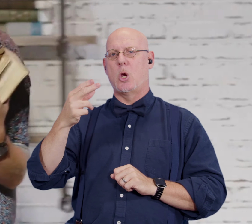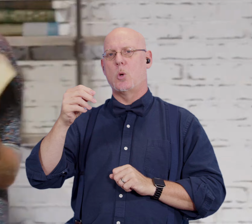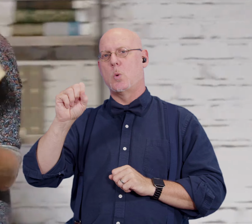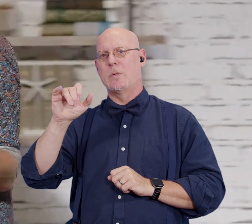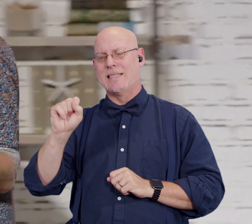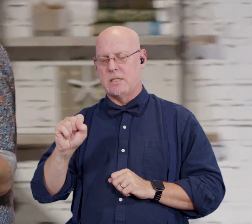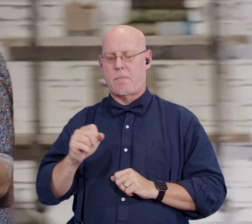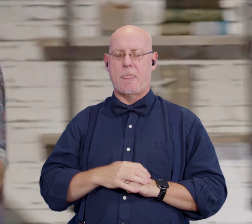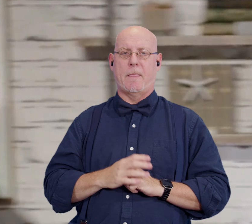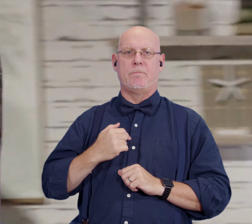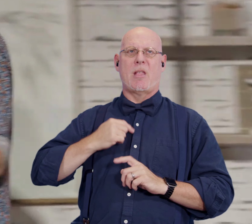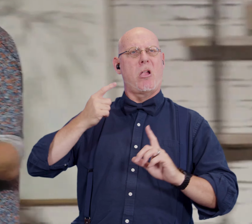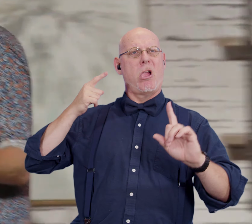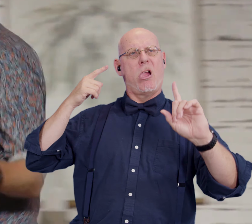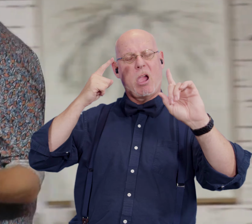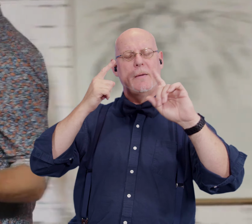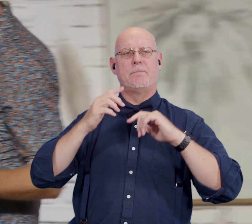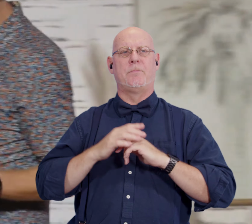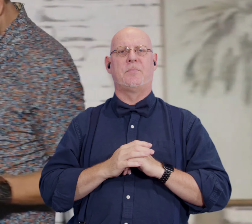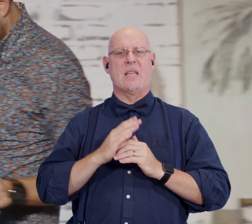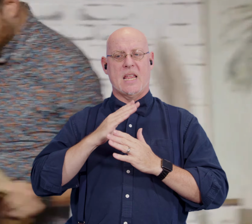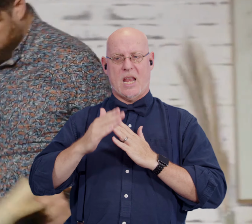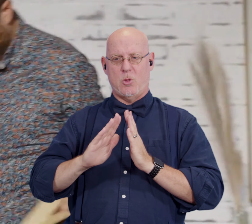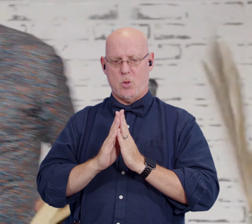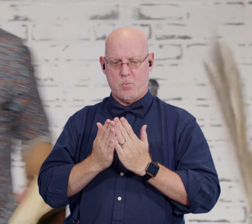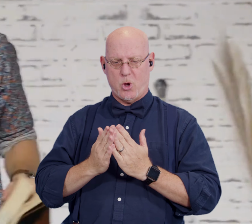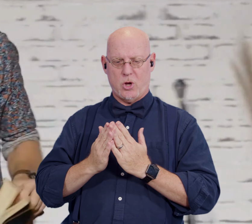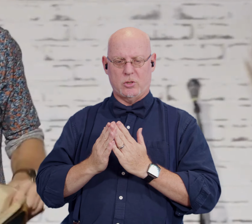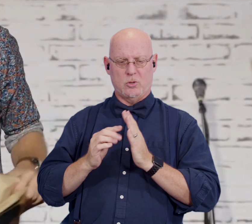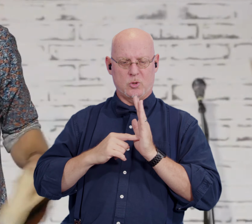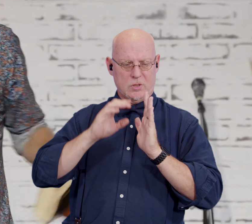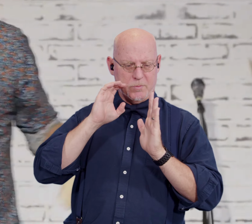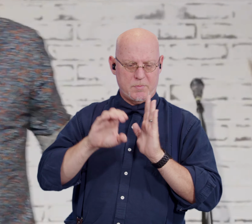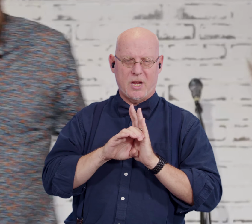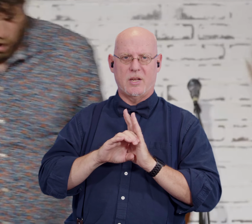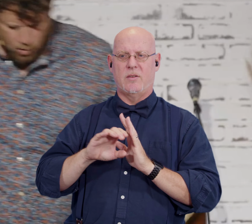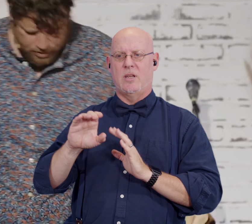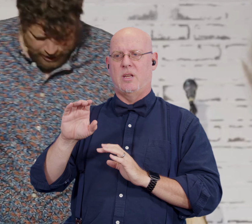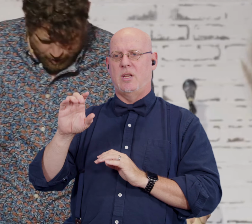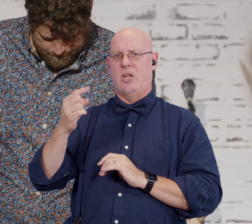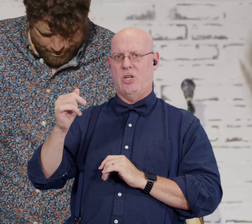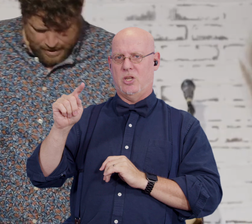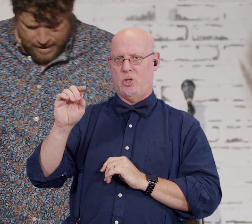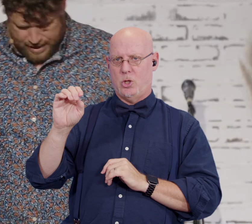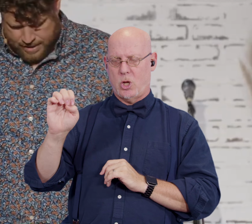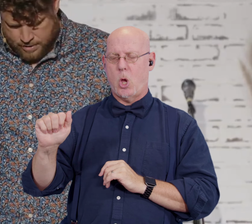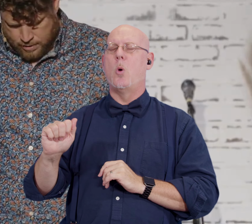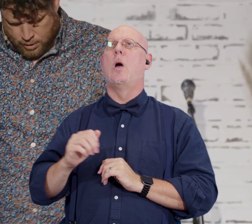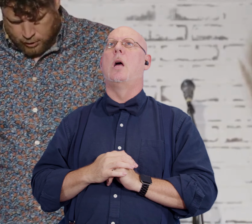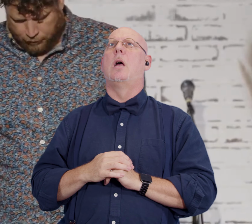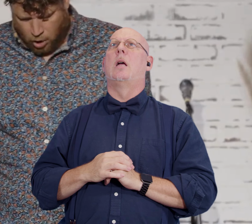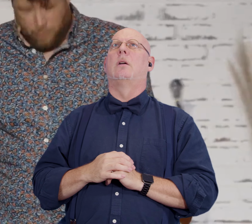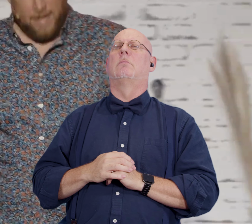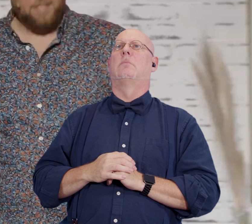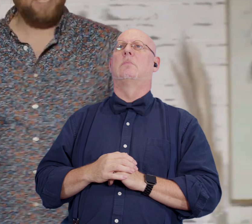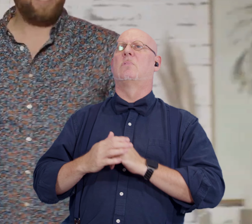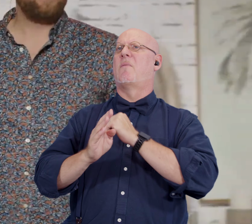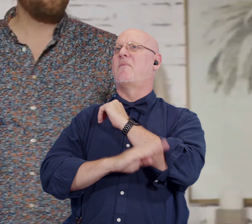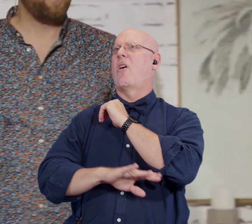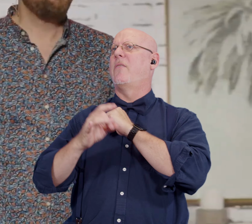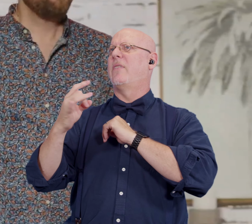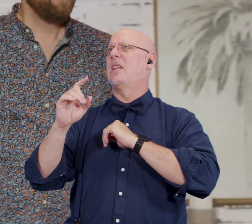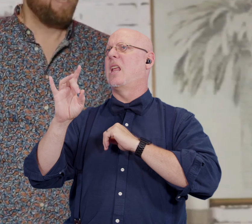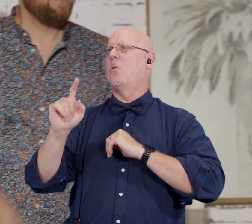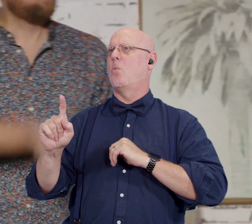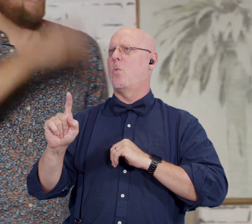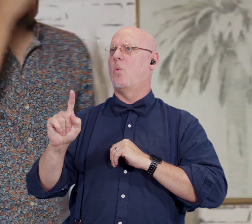so he had these aspirations, and toward the end of the book, it paints this picture of Guiteau there in the fall of